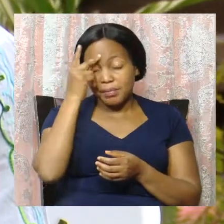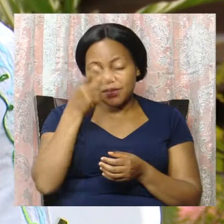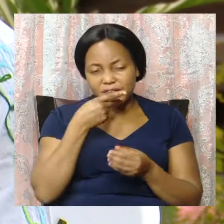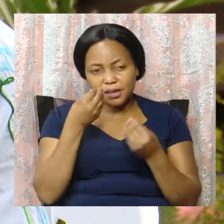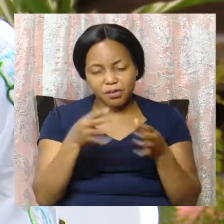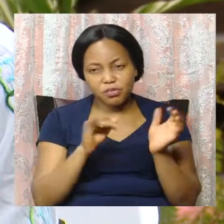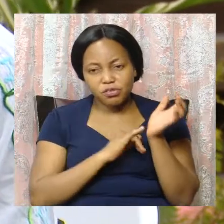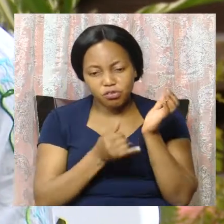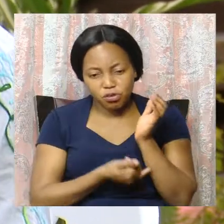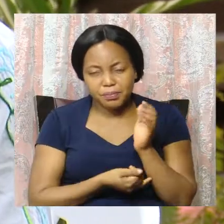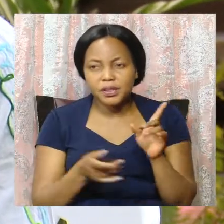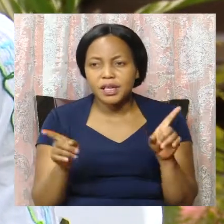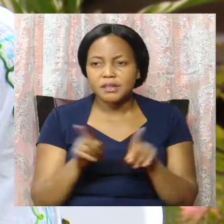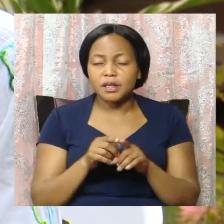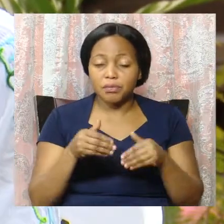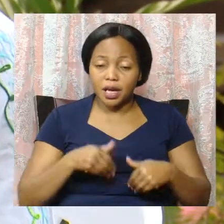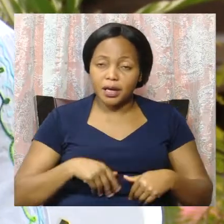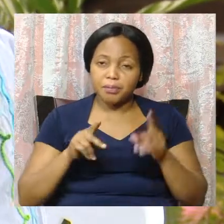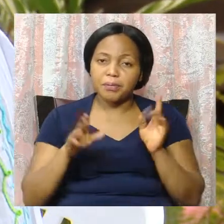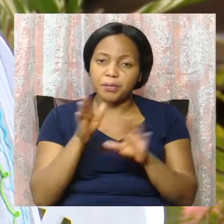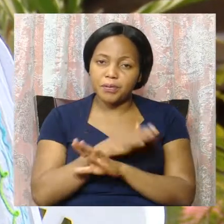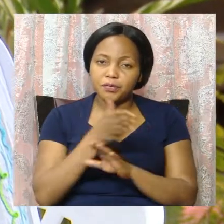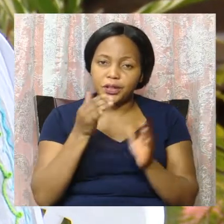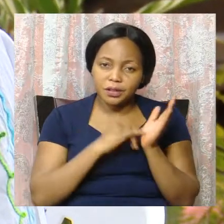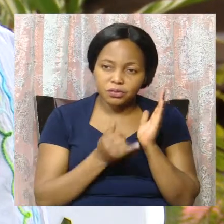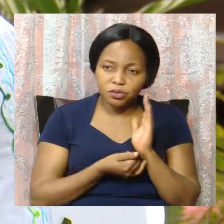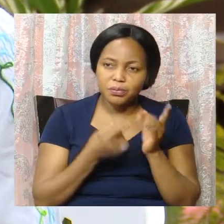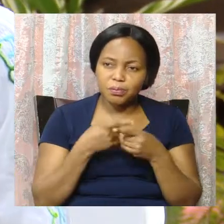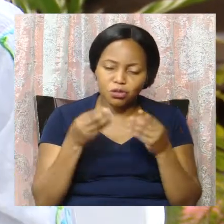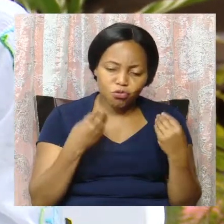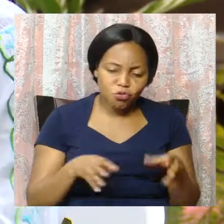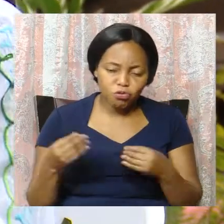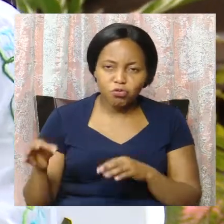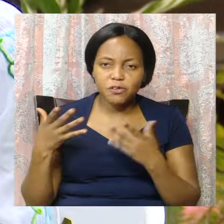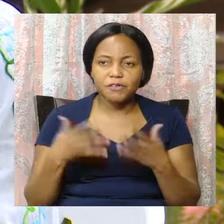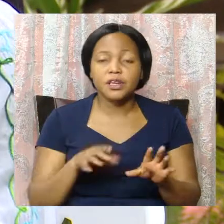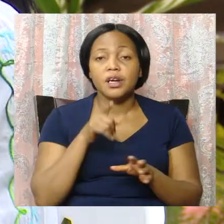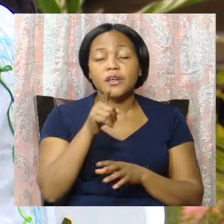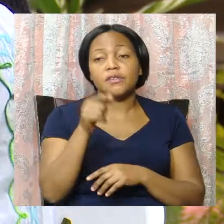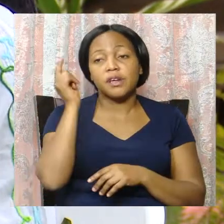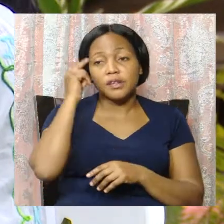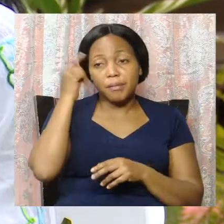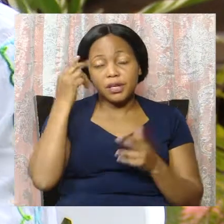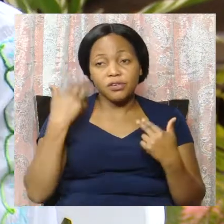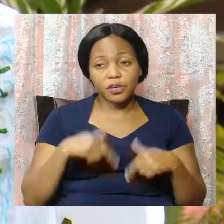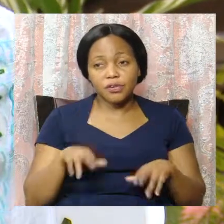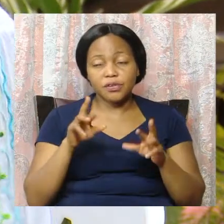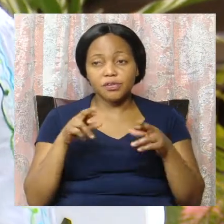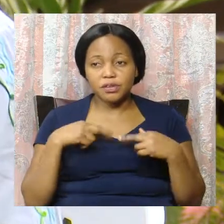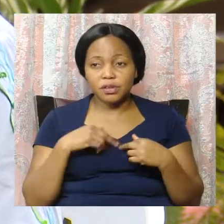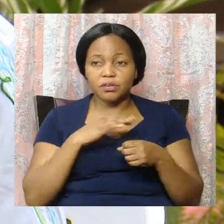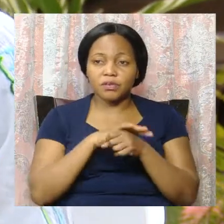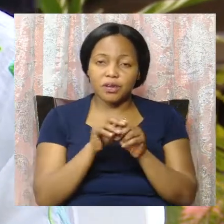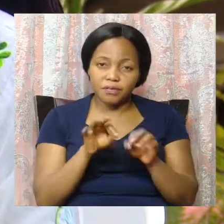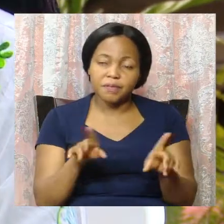COVID. Parents have lost jobs. Even young people who had their own jobs have lost jobs. So these are the mental health